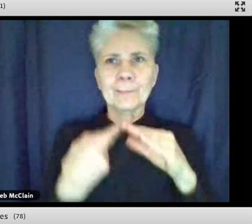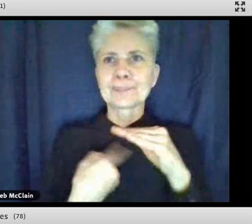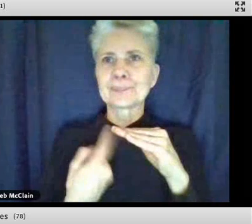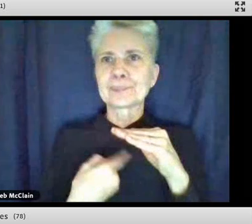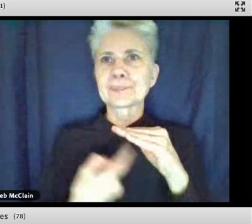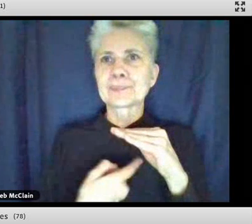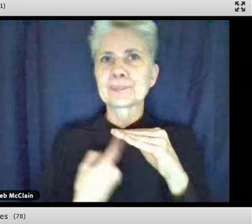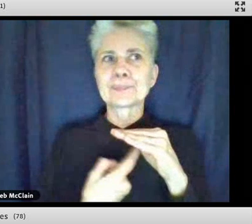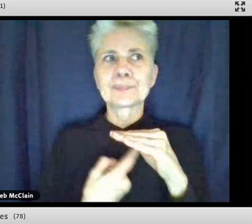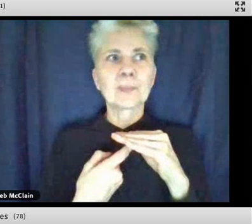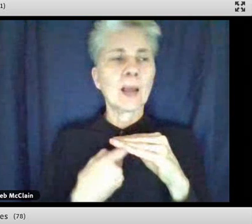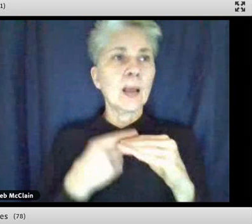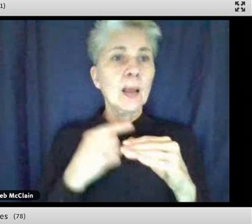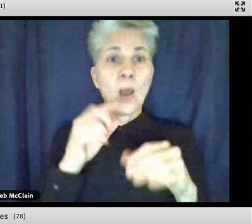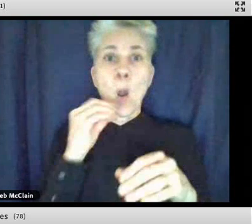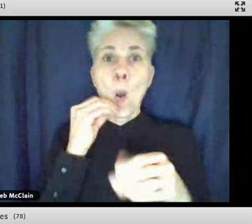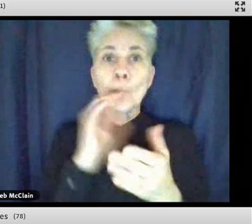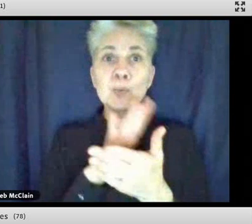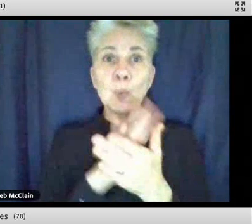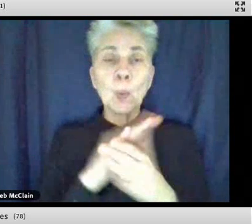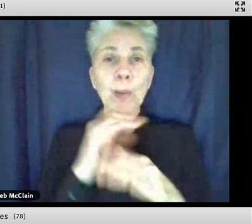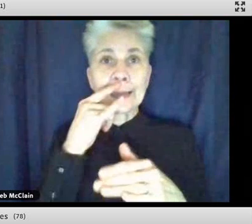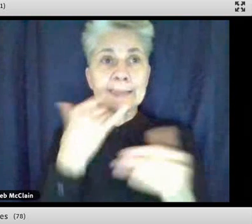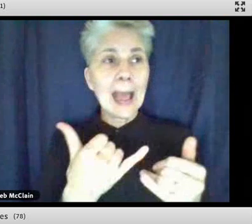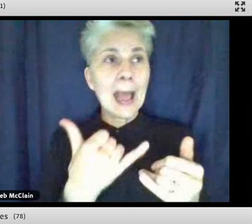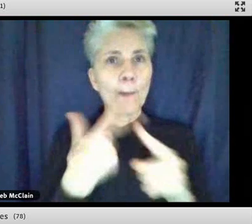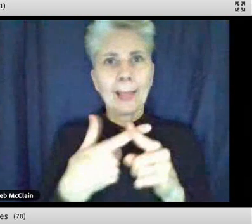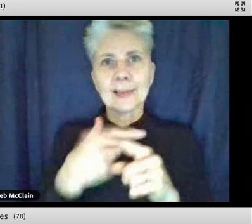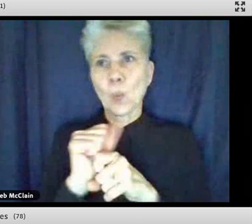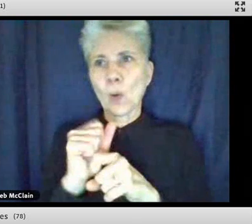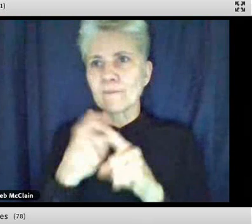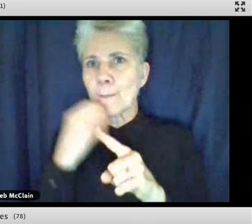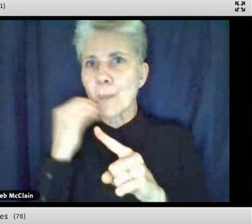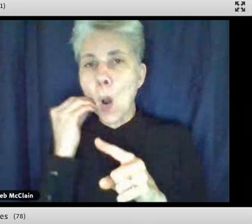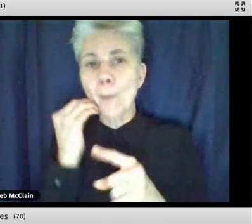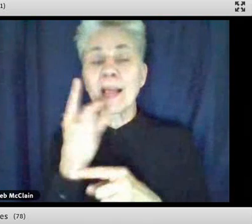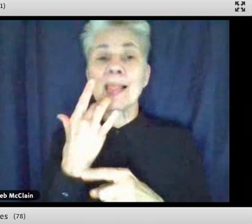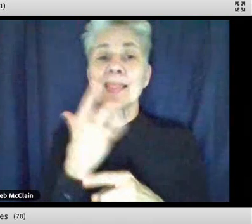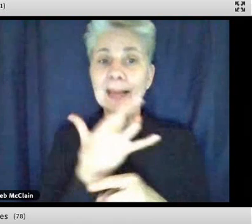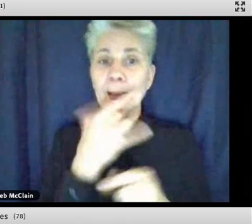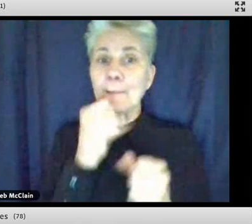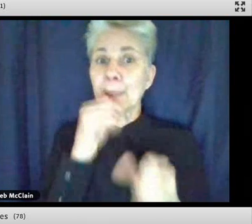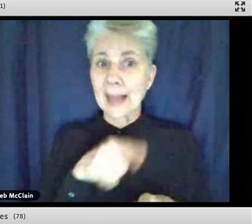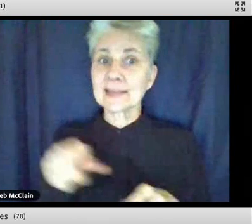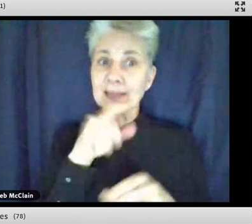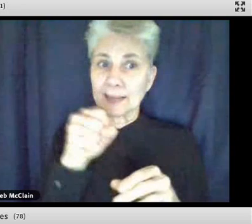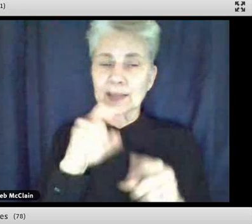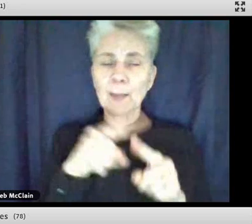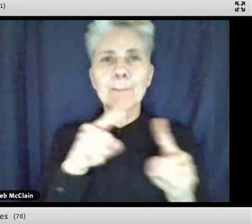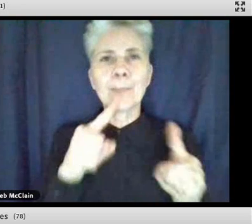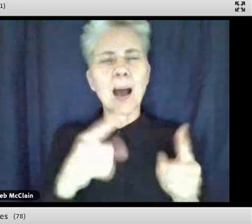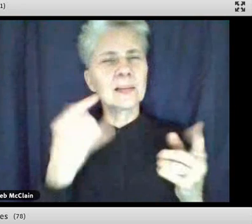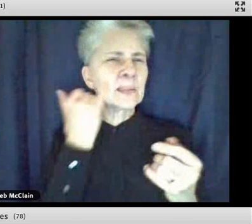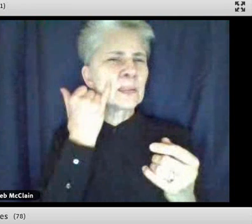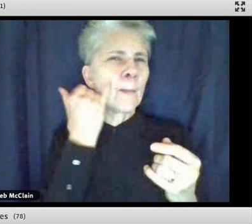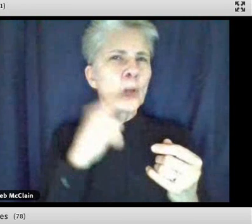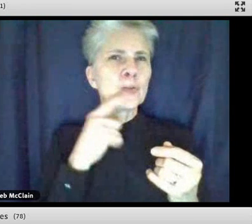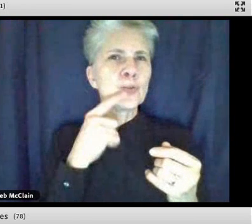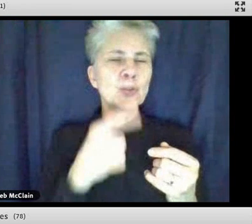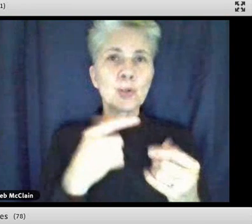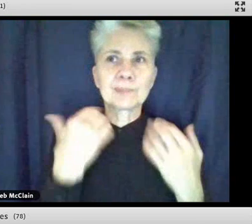and you're working full time from home. Um, you're very lucky. You're very blessed. However, what if you're